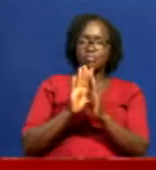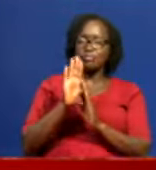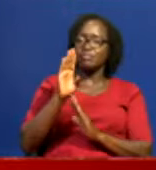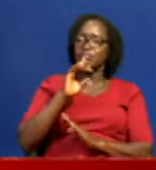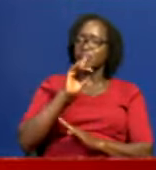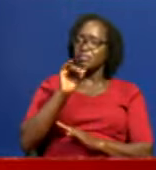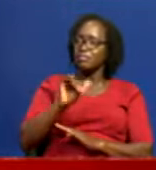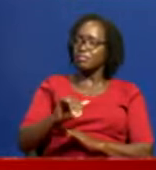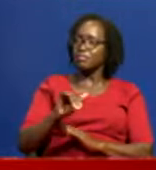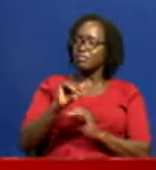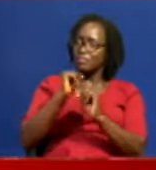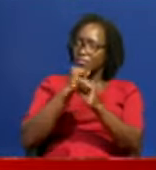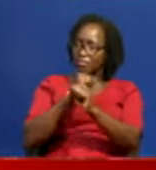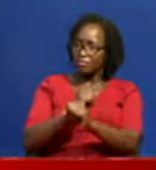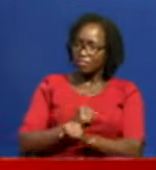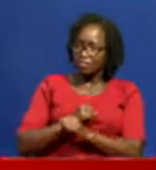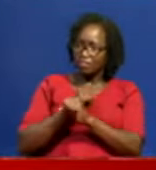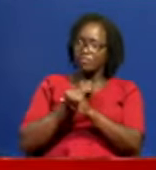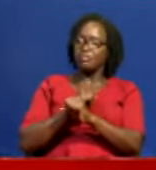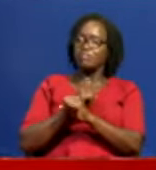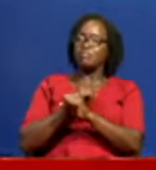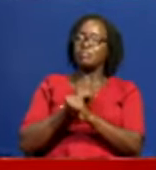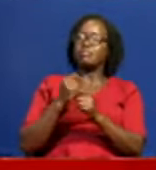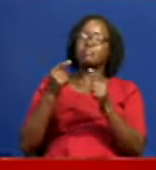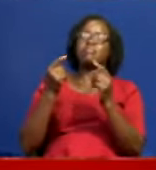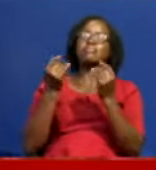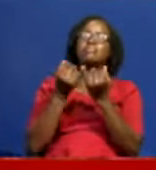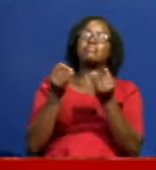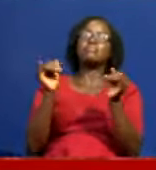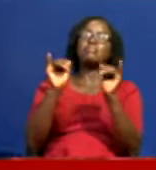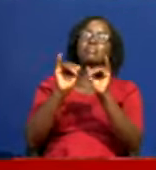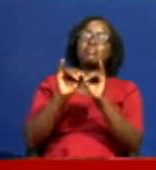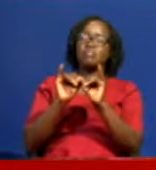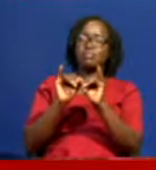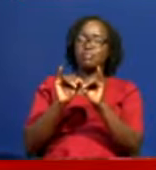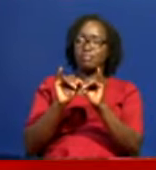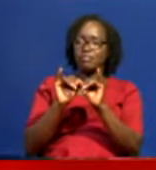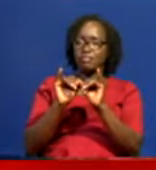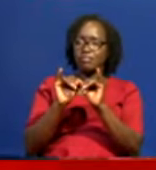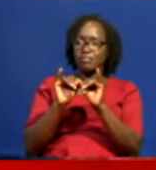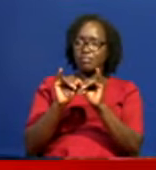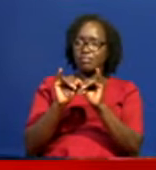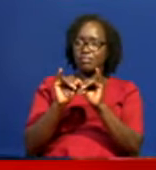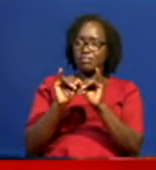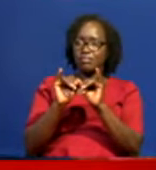as to safeguard our sovereignty and independence.